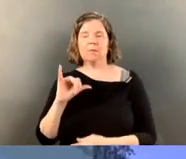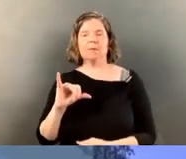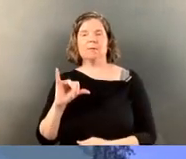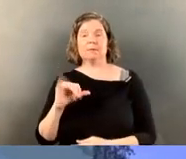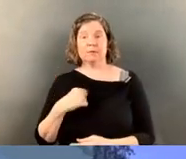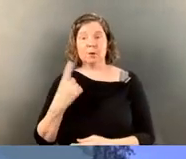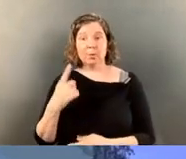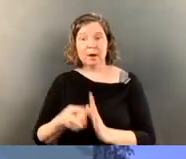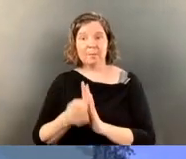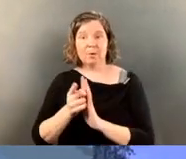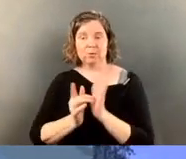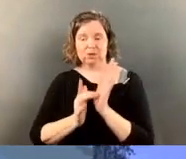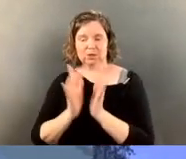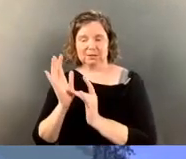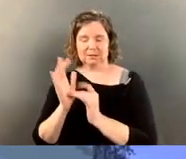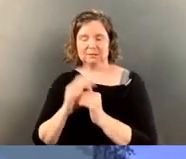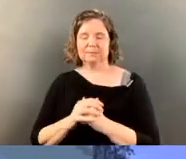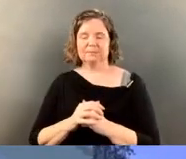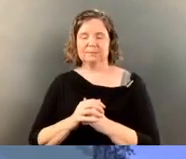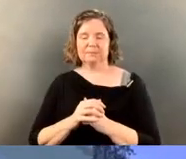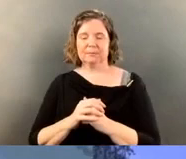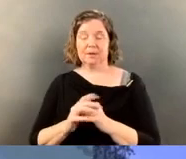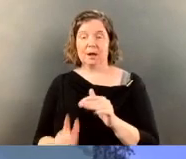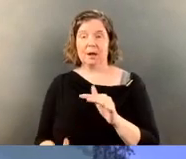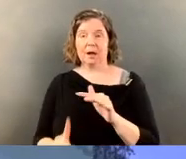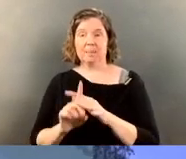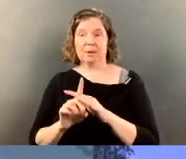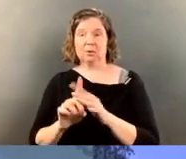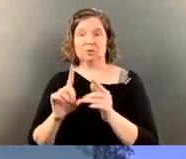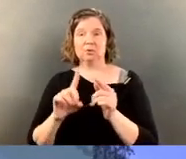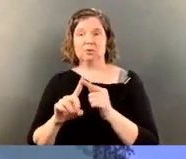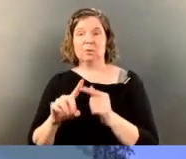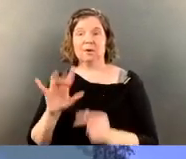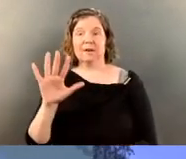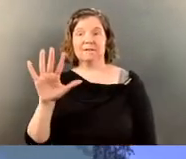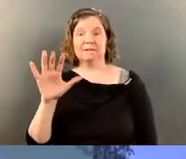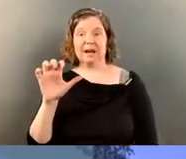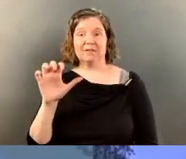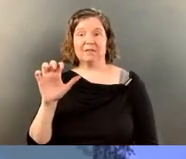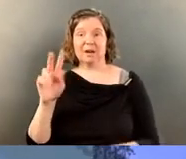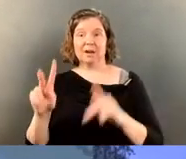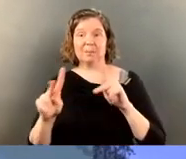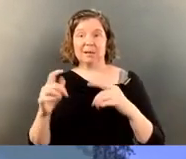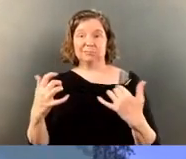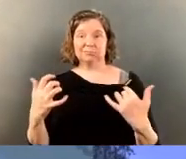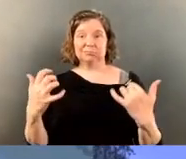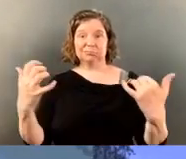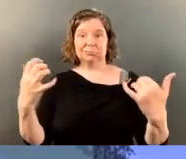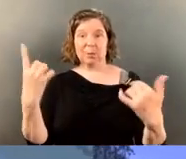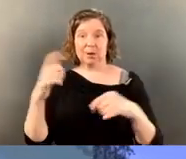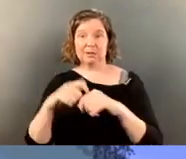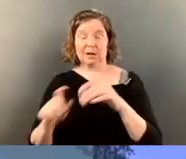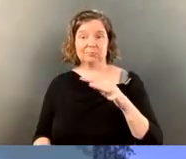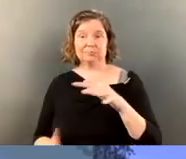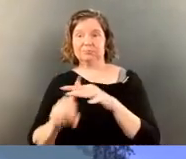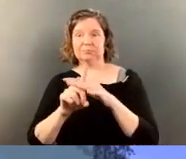was even one moment when Jesus appeared to 500 people at once. See, this is not just a small